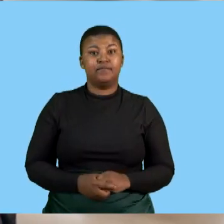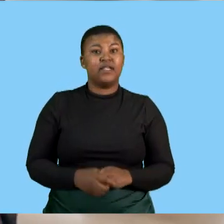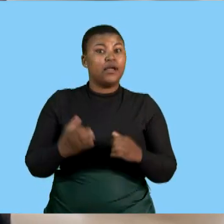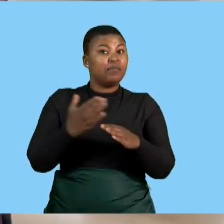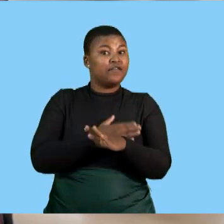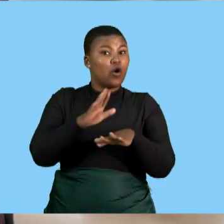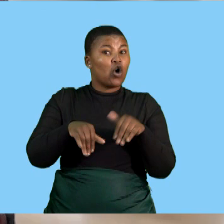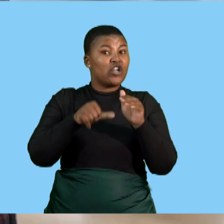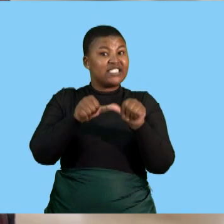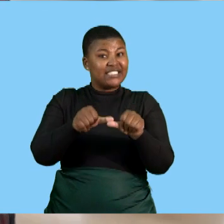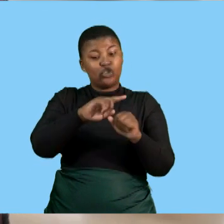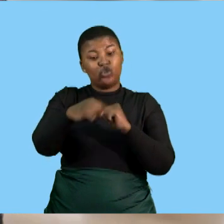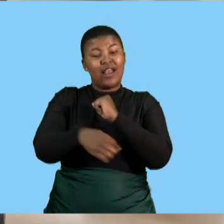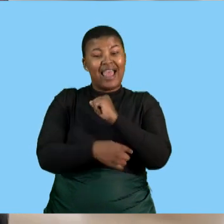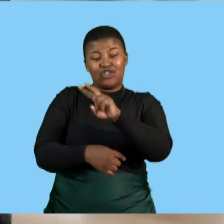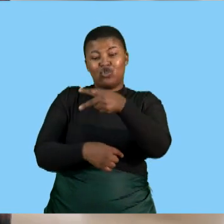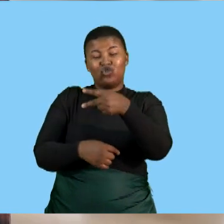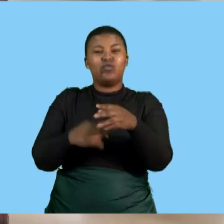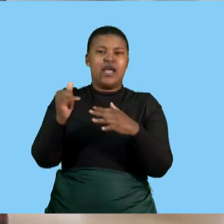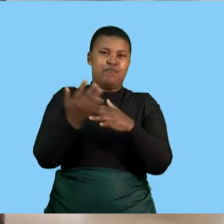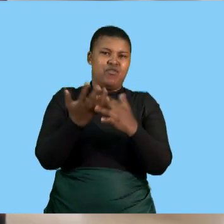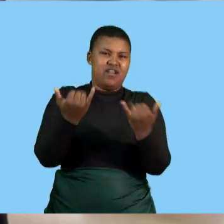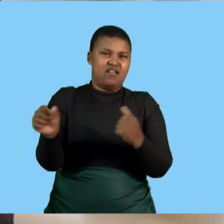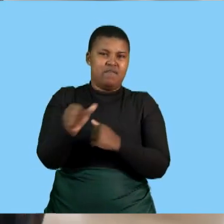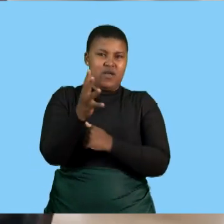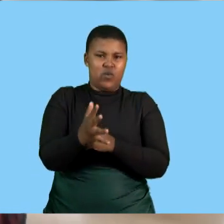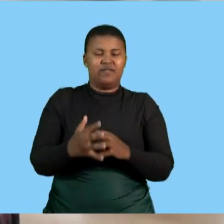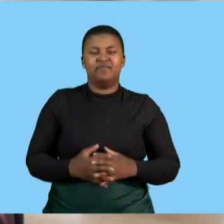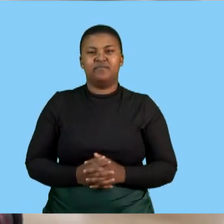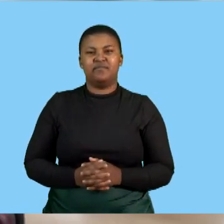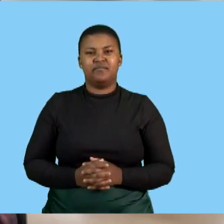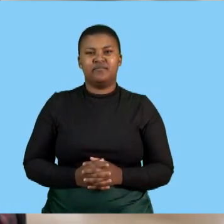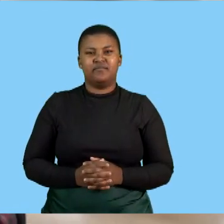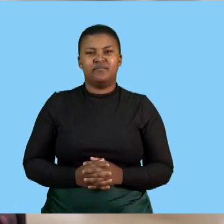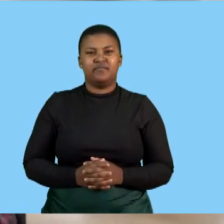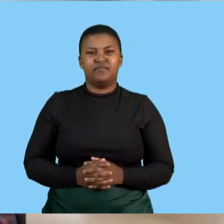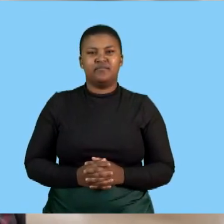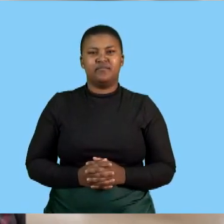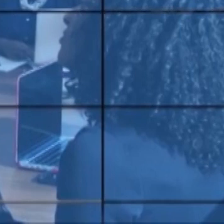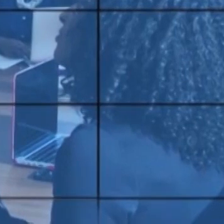business. Now, before we continue to our last components, I think we should take a short break.